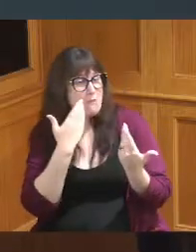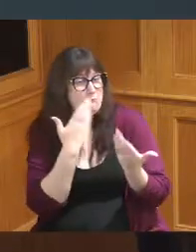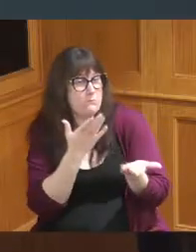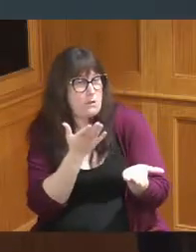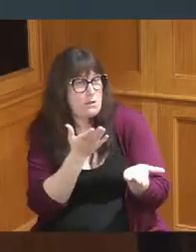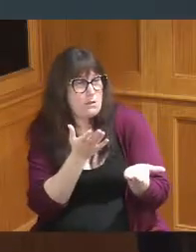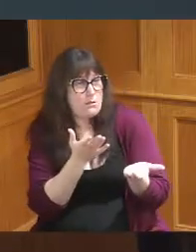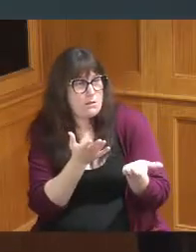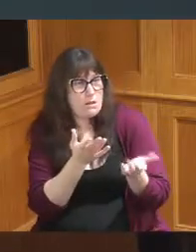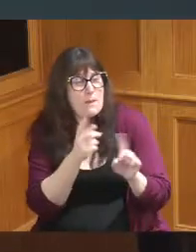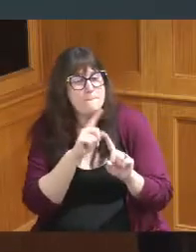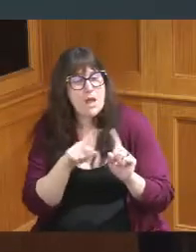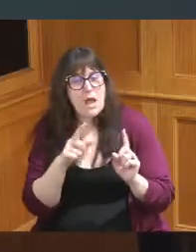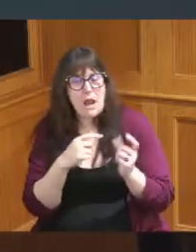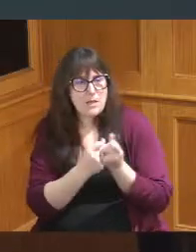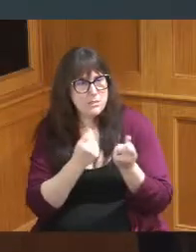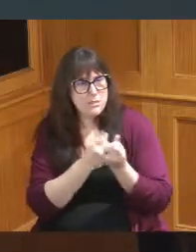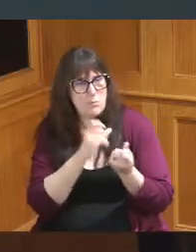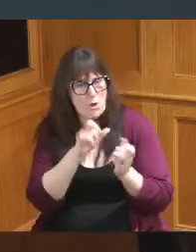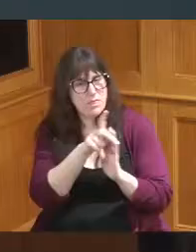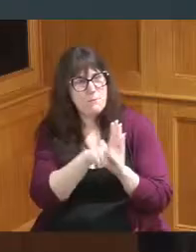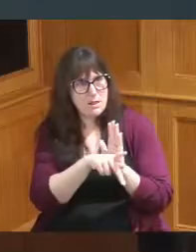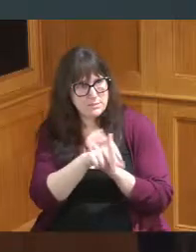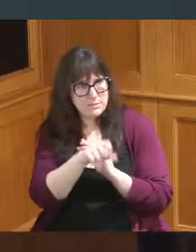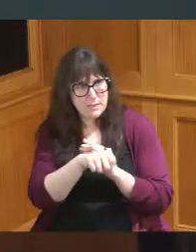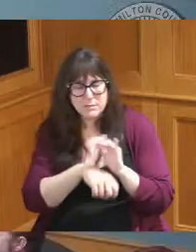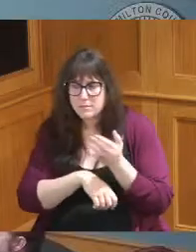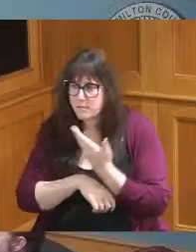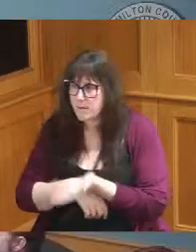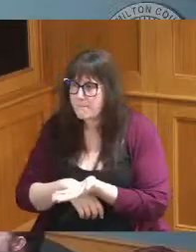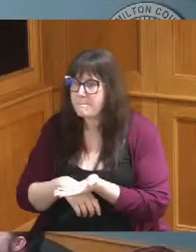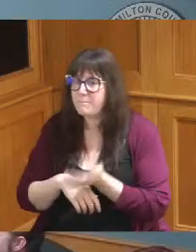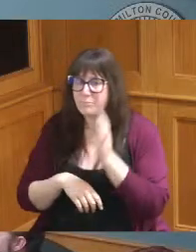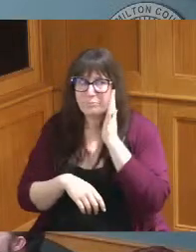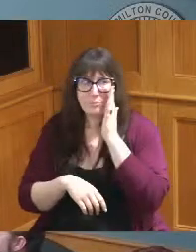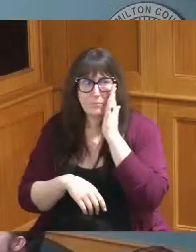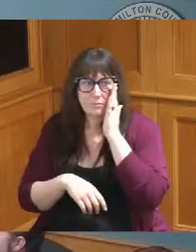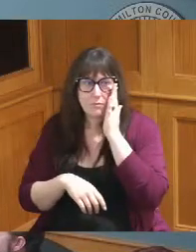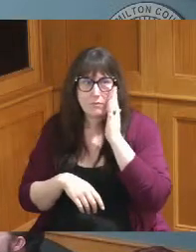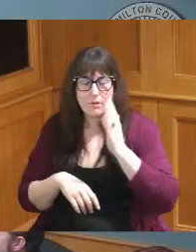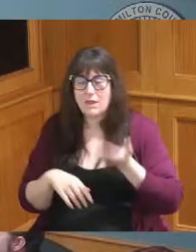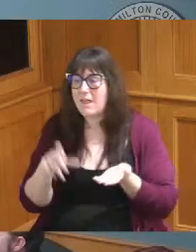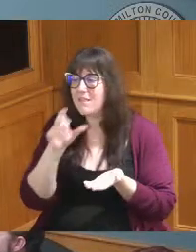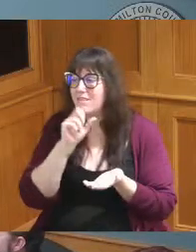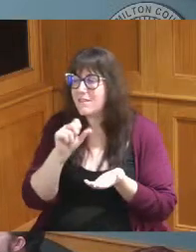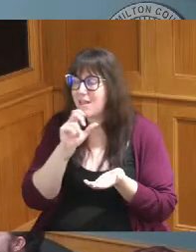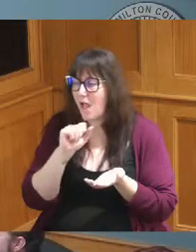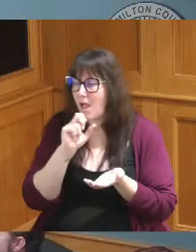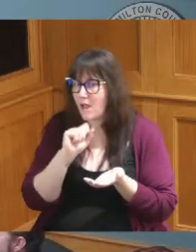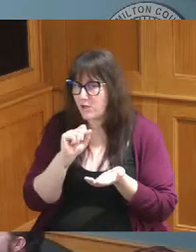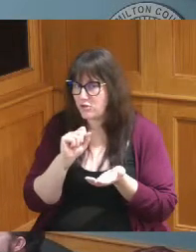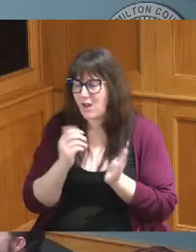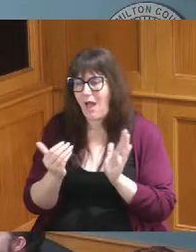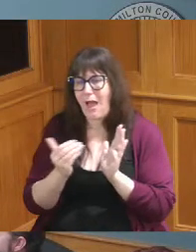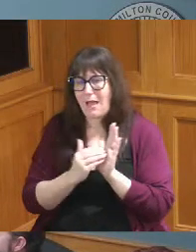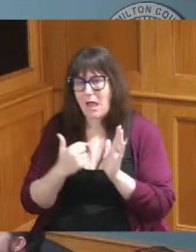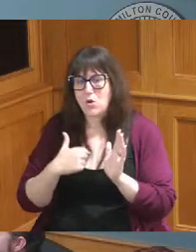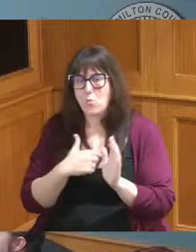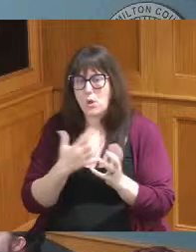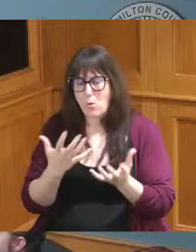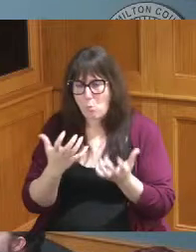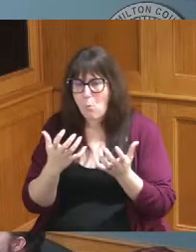one, but I certainly support the policies. Yes, sir. Again, to the age, there is, again, we want them to